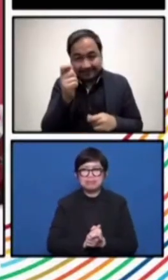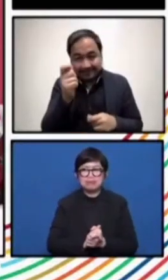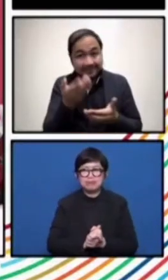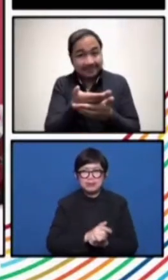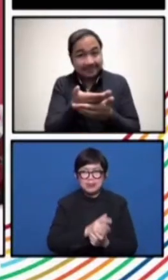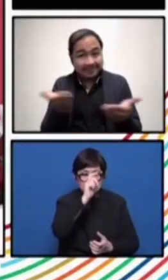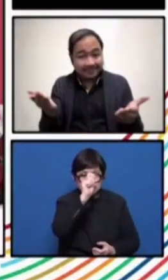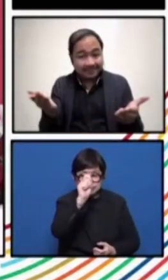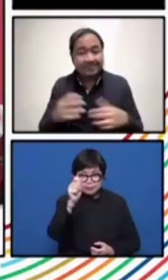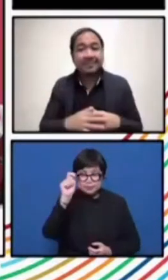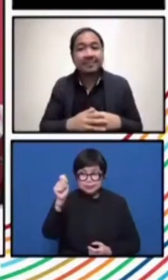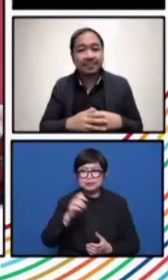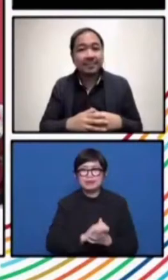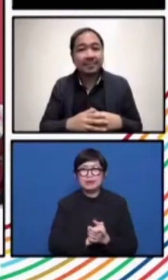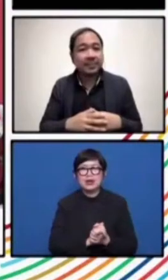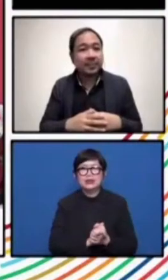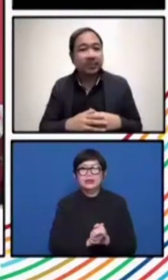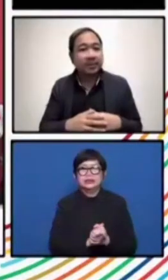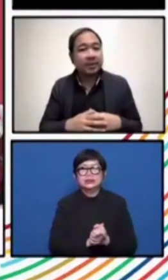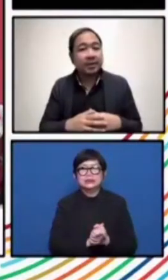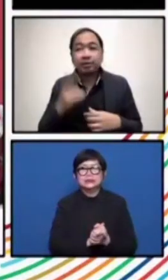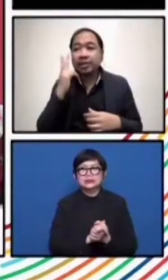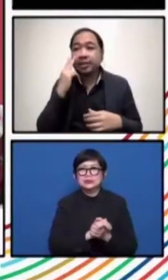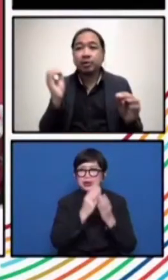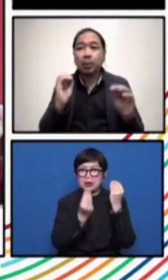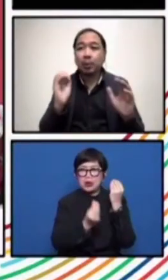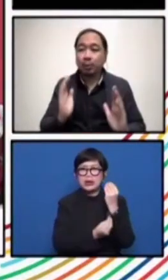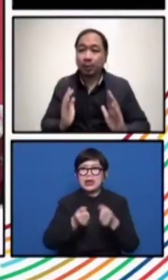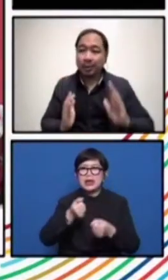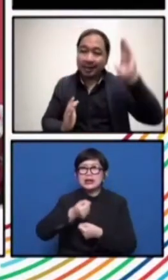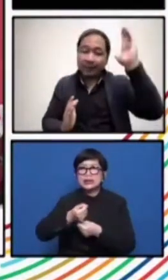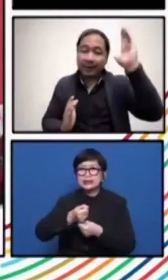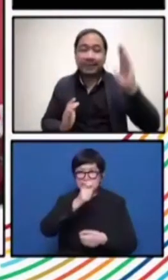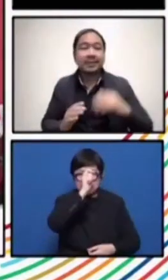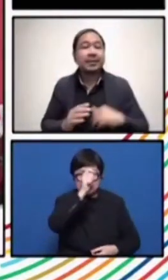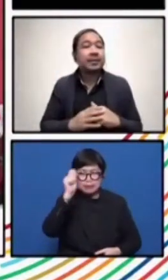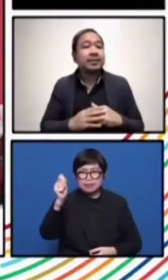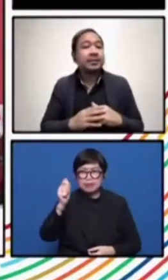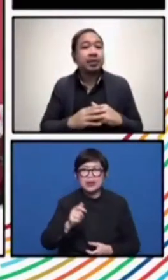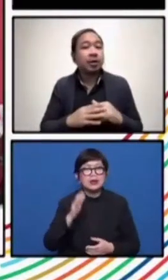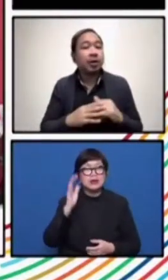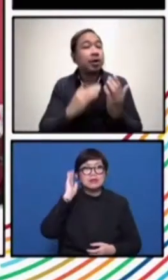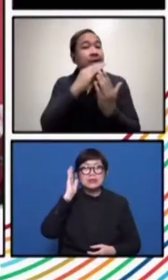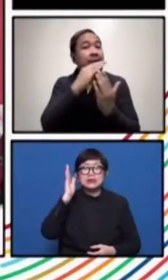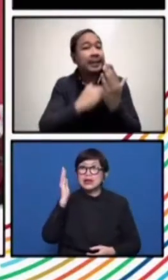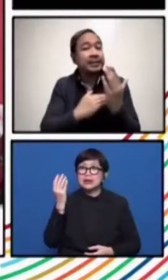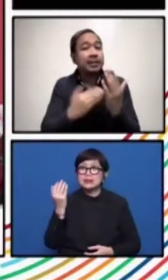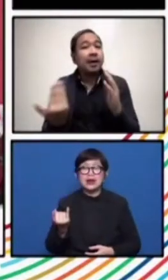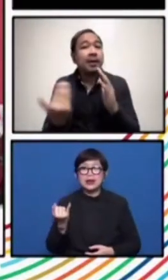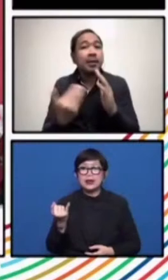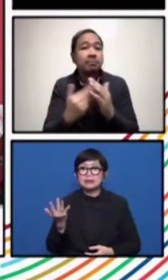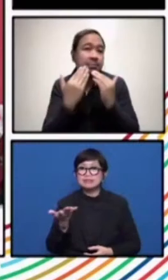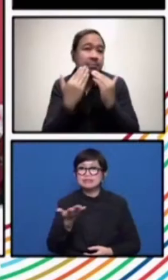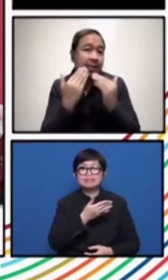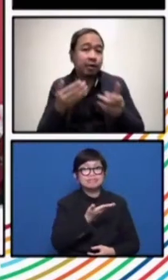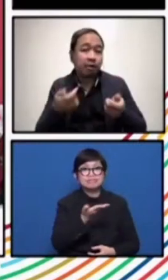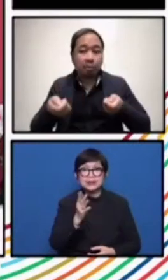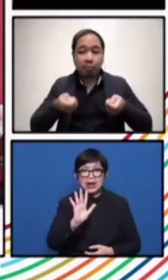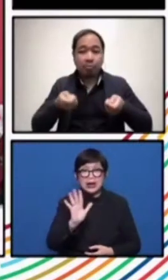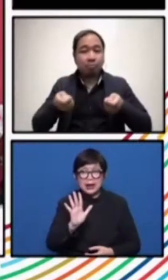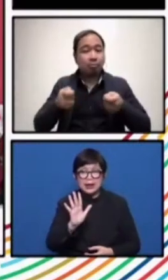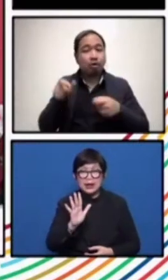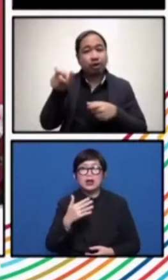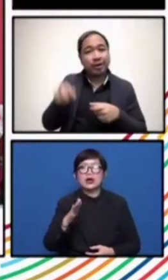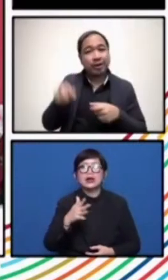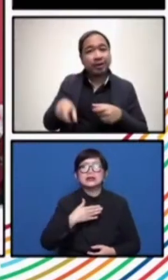distinguished delegates I see normal speakers left on my list I'd like to once again thank the moderator the panelists